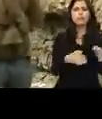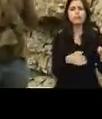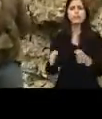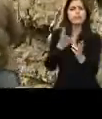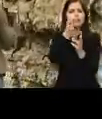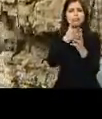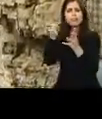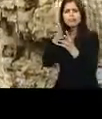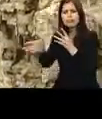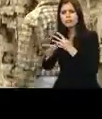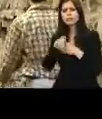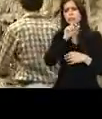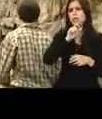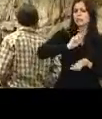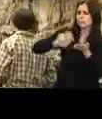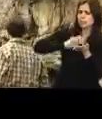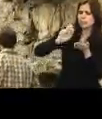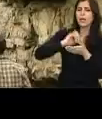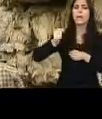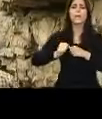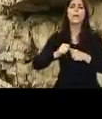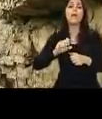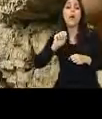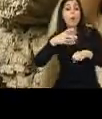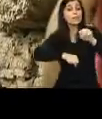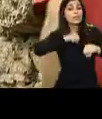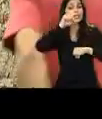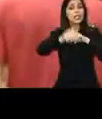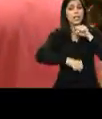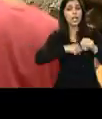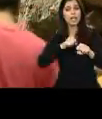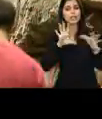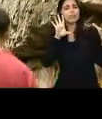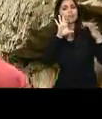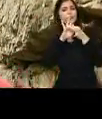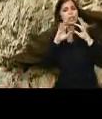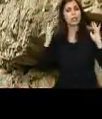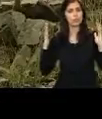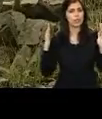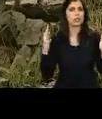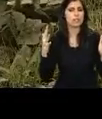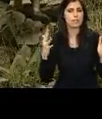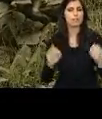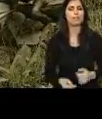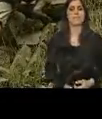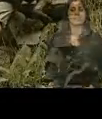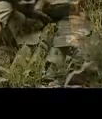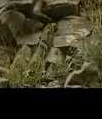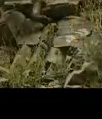Various tracks and paths await you, for walks and or for cycling, in full harmony with nature.